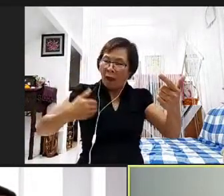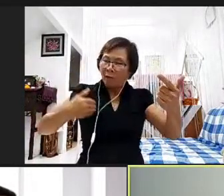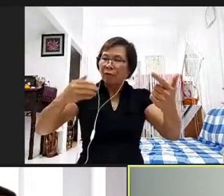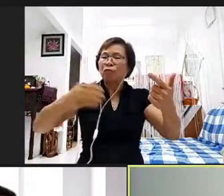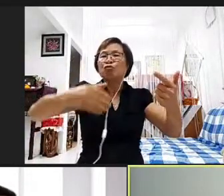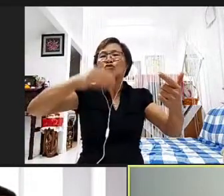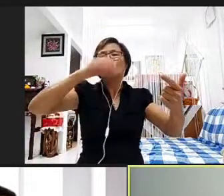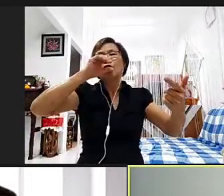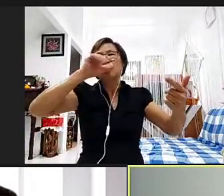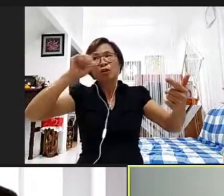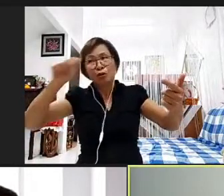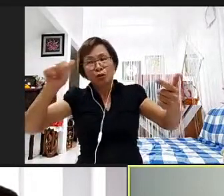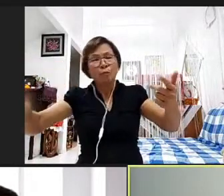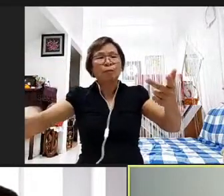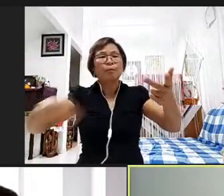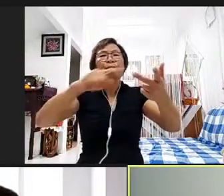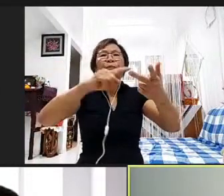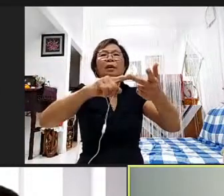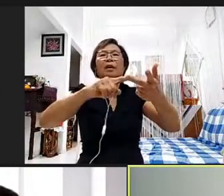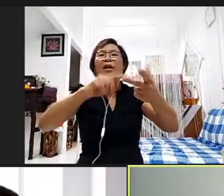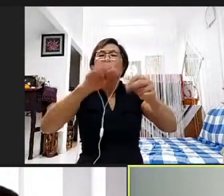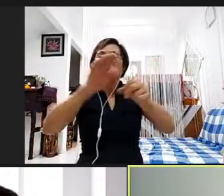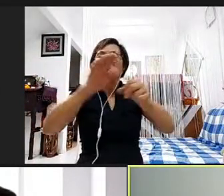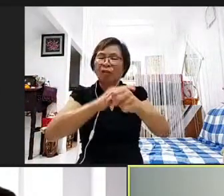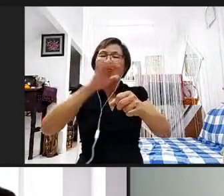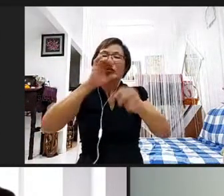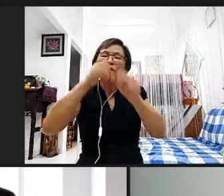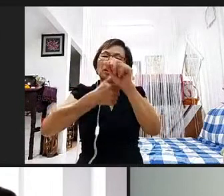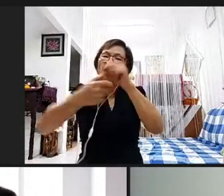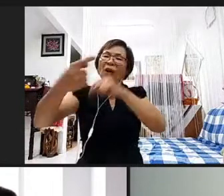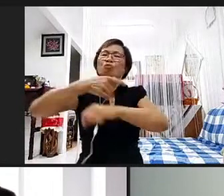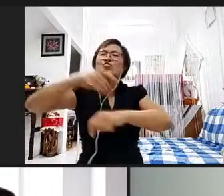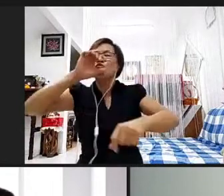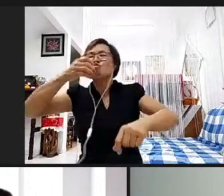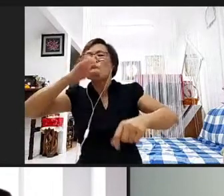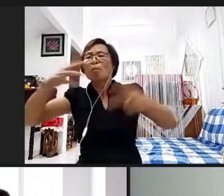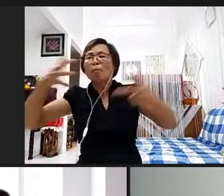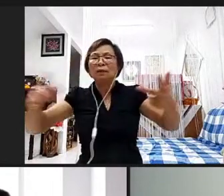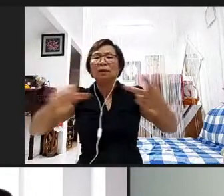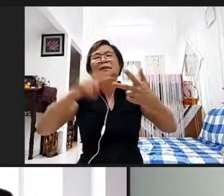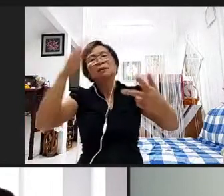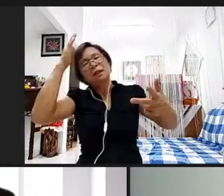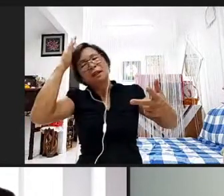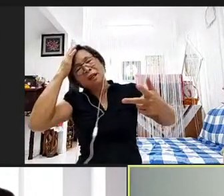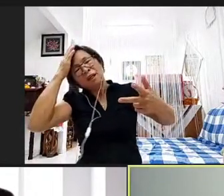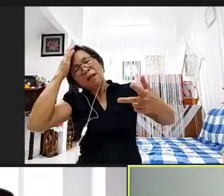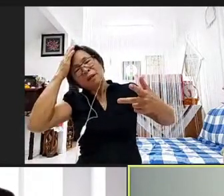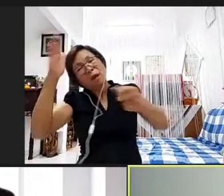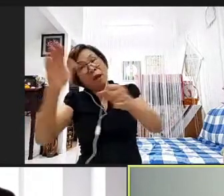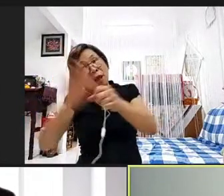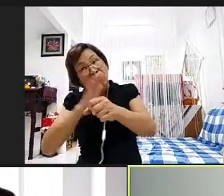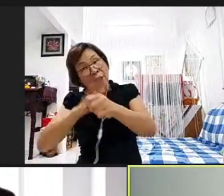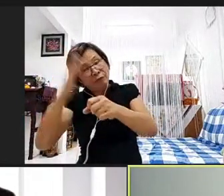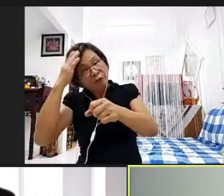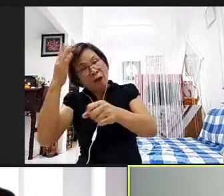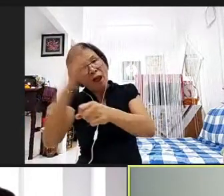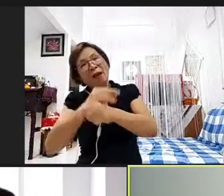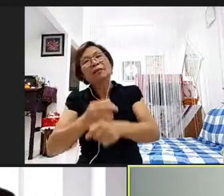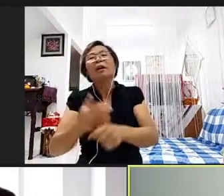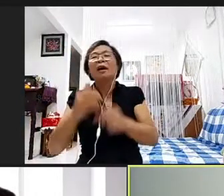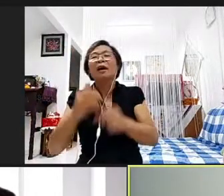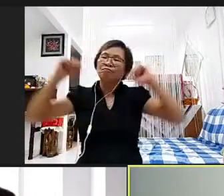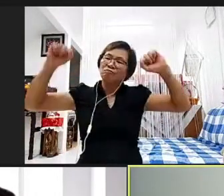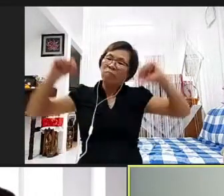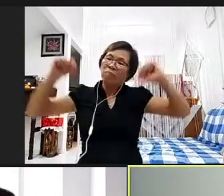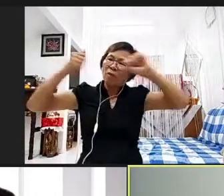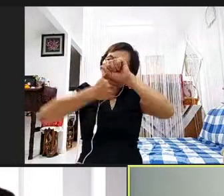drinking well, enough water every day, and you sleep well, you get your regular